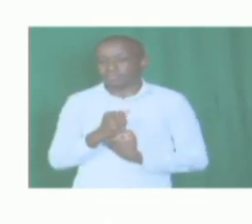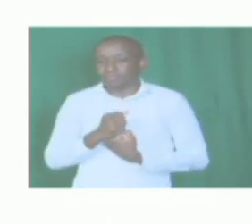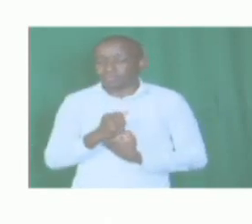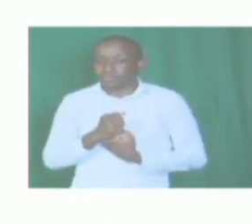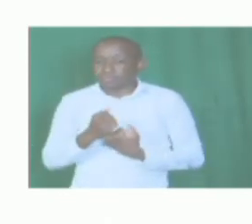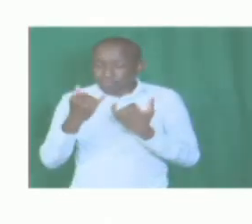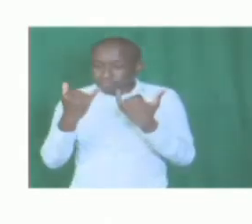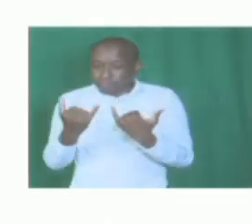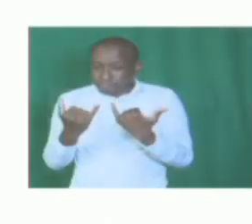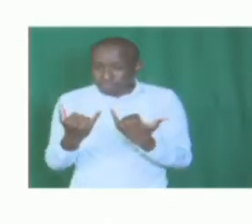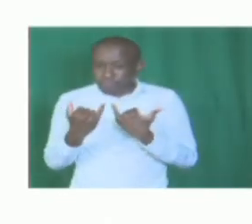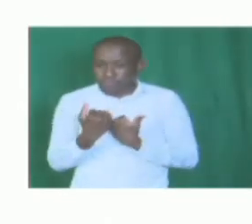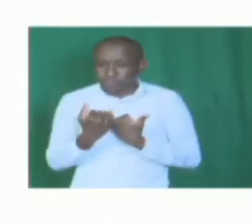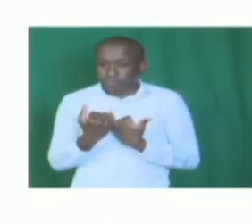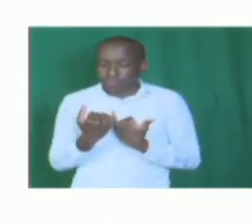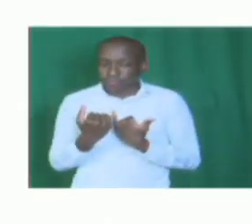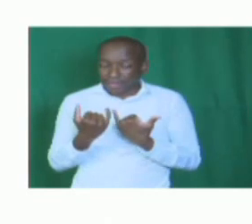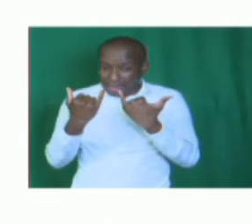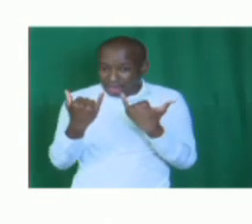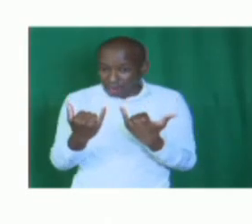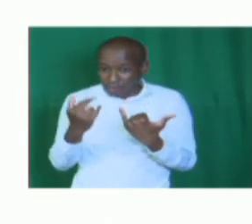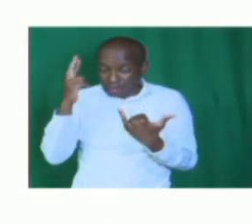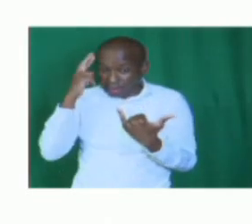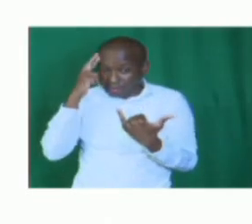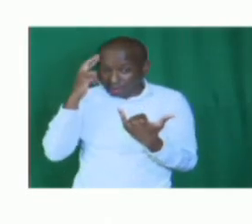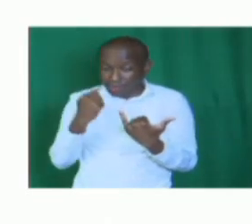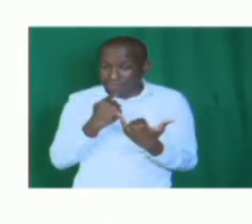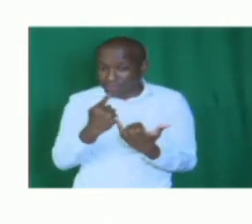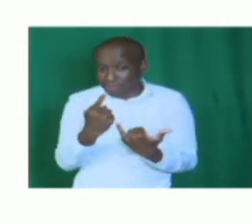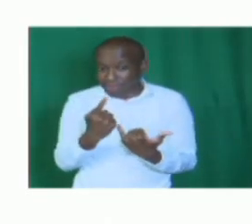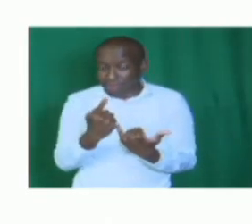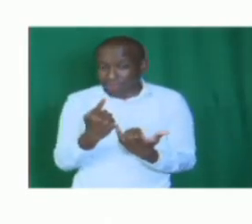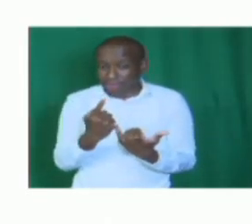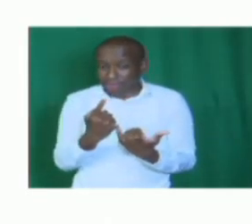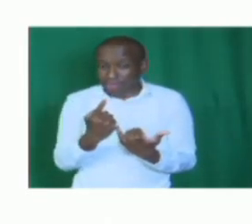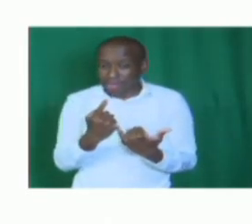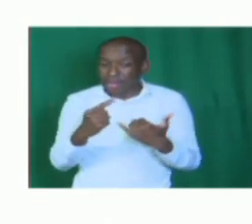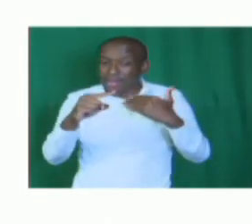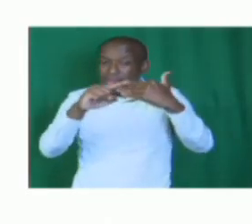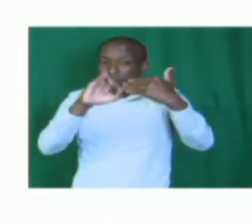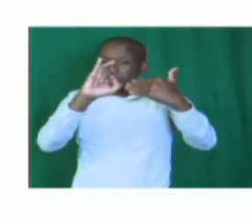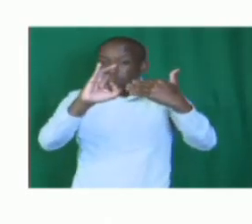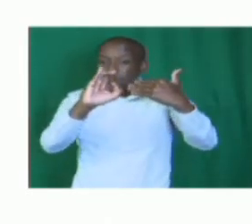So we said here we got a